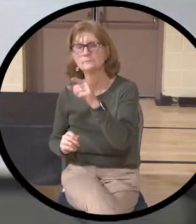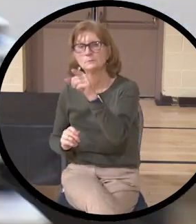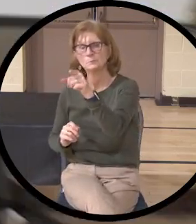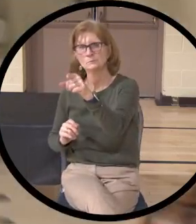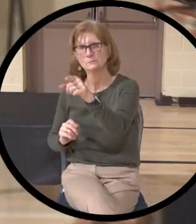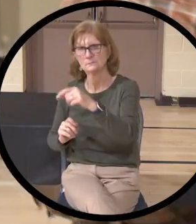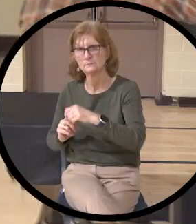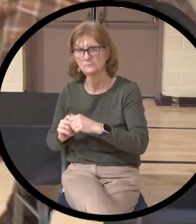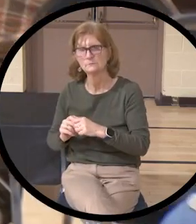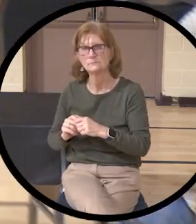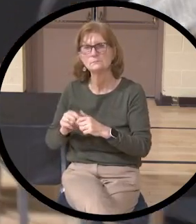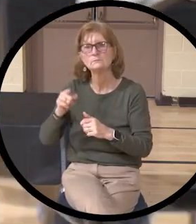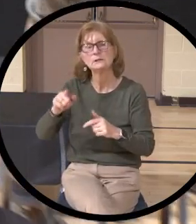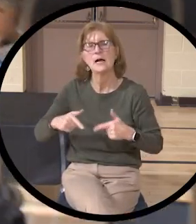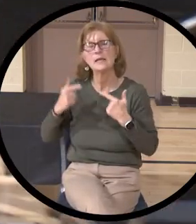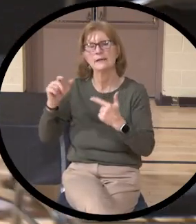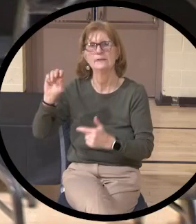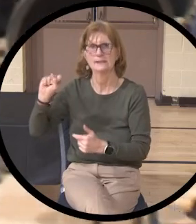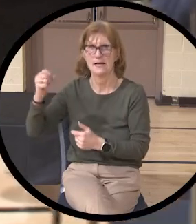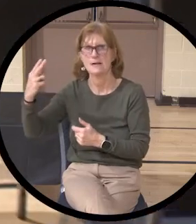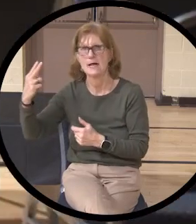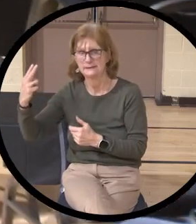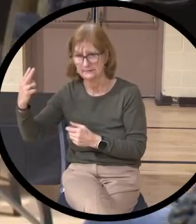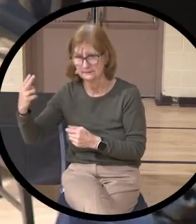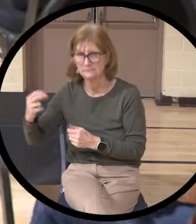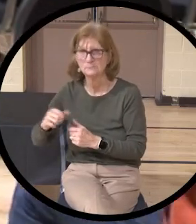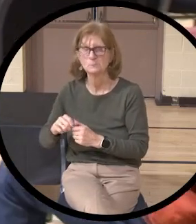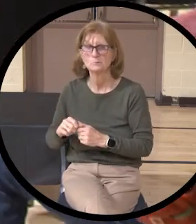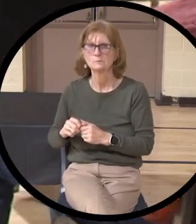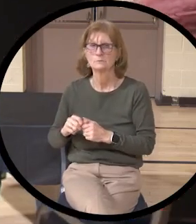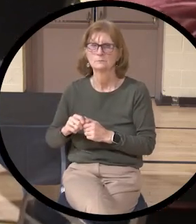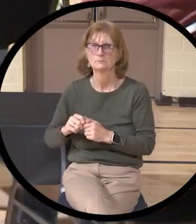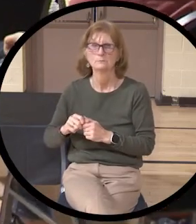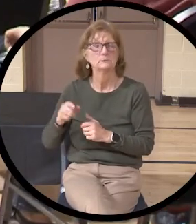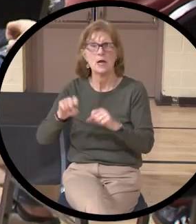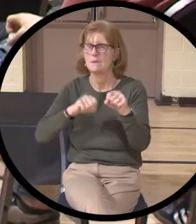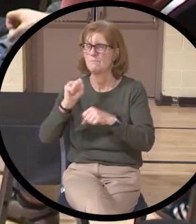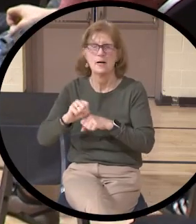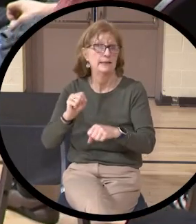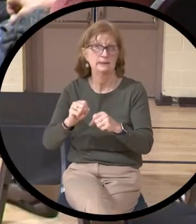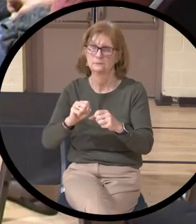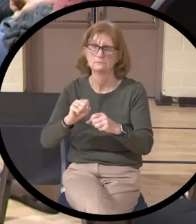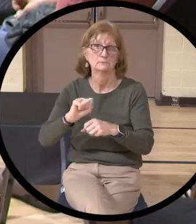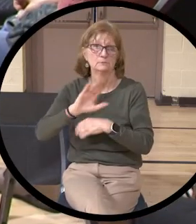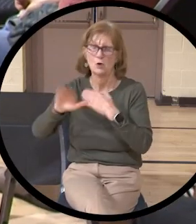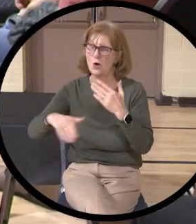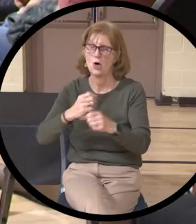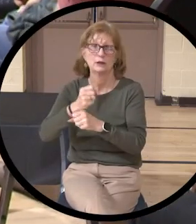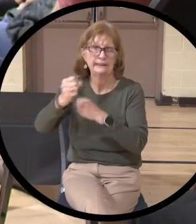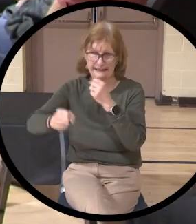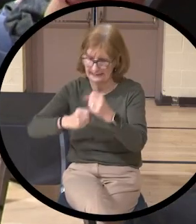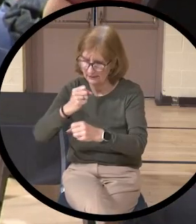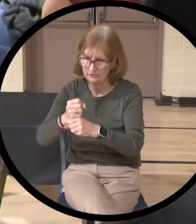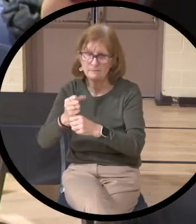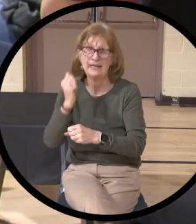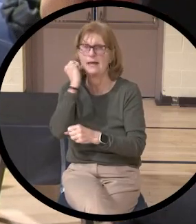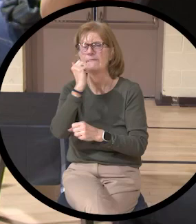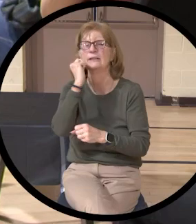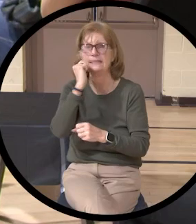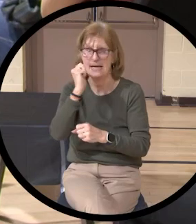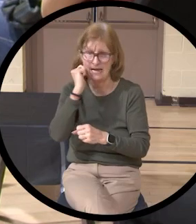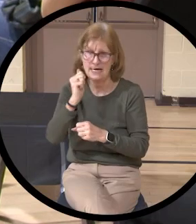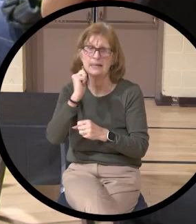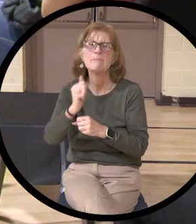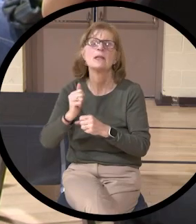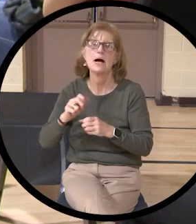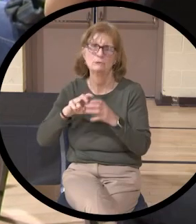Hi, I'm Adam. I live in Stanton Heights, and as a year-long cyclist, I use Stanton Avenue daily. And I